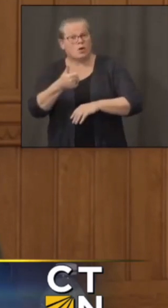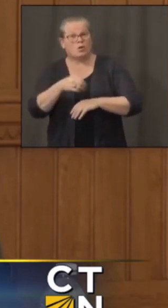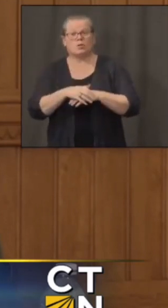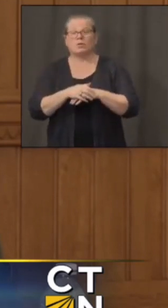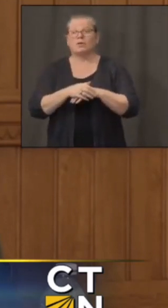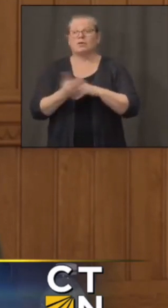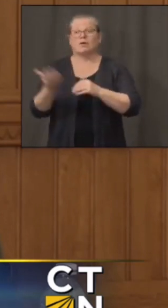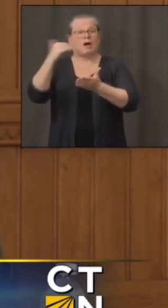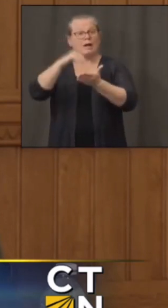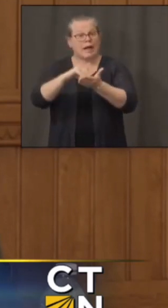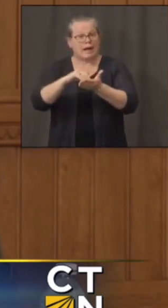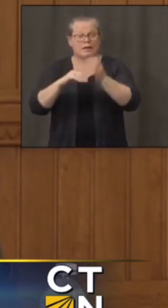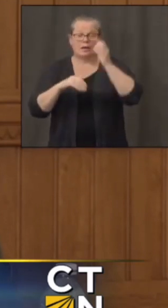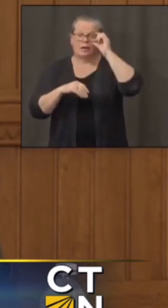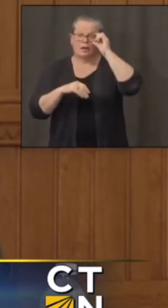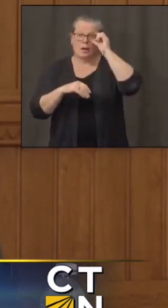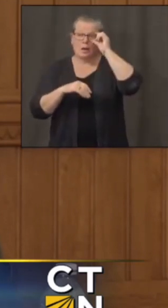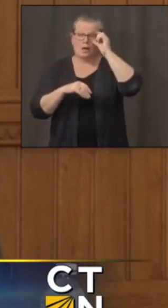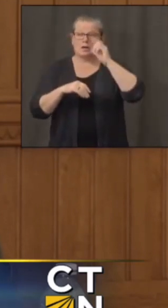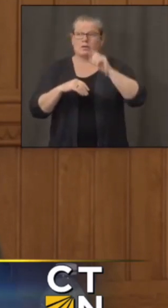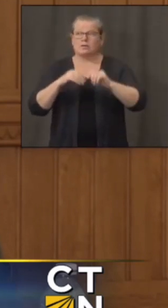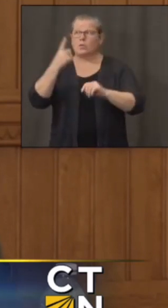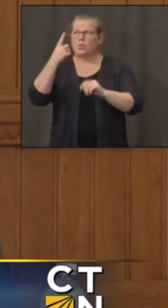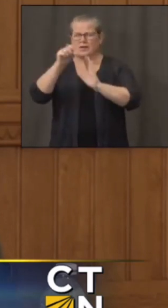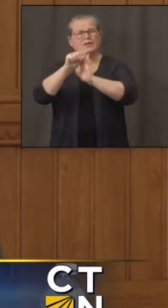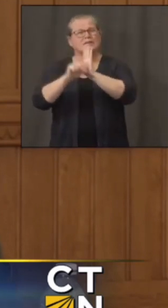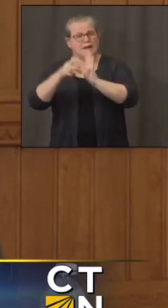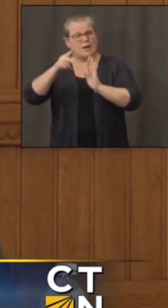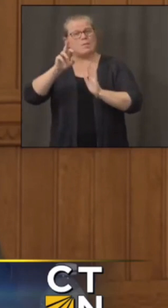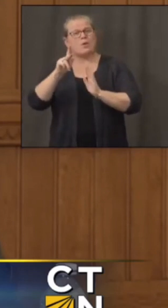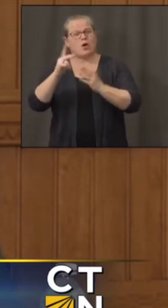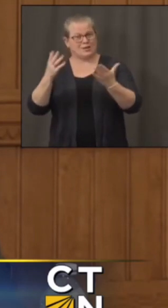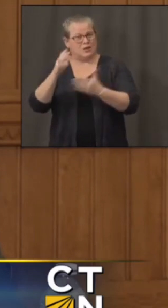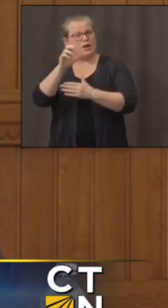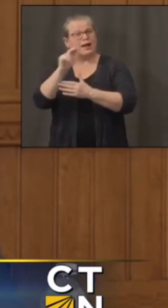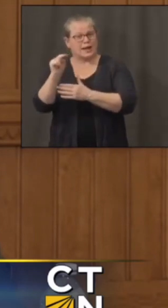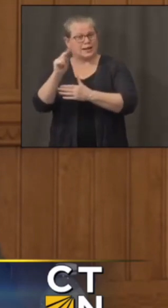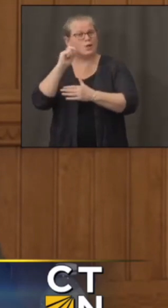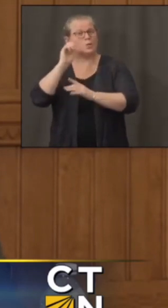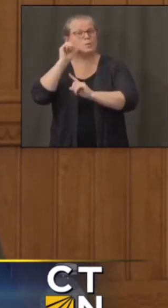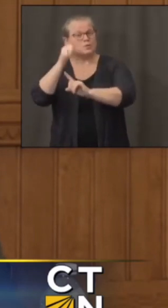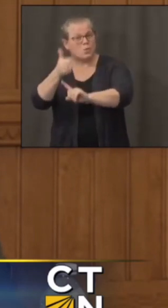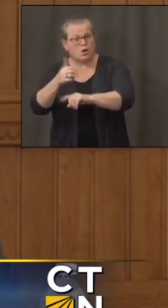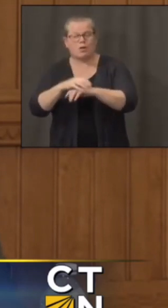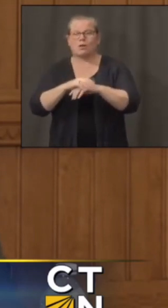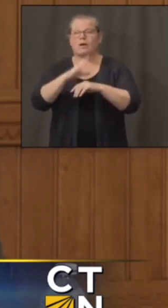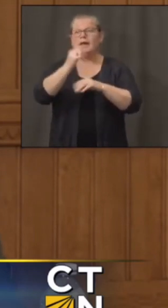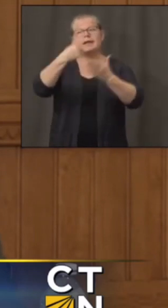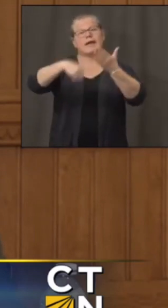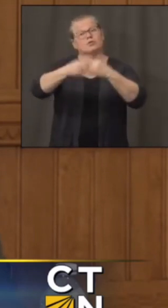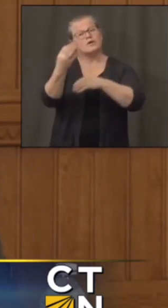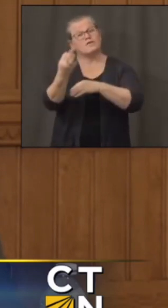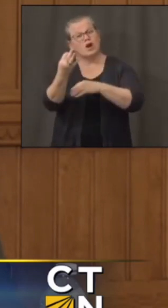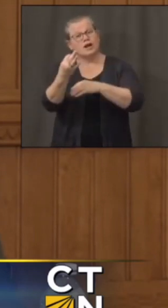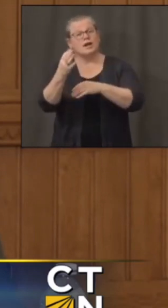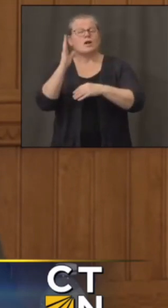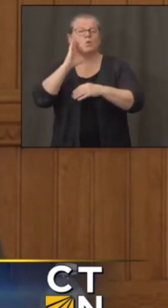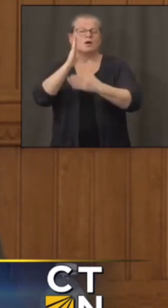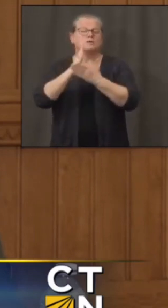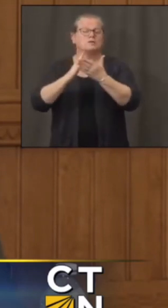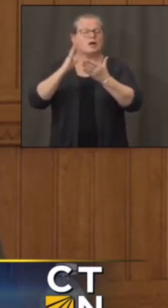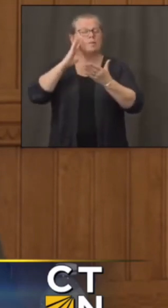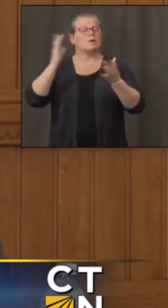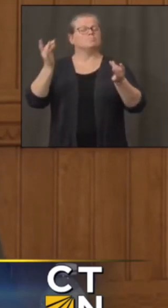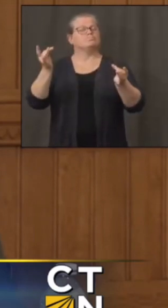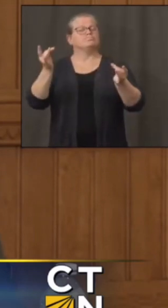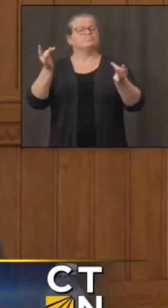will be streamed from one of the state parks here in Connecticut. And then next Friday, we'll be doing some mindfulness